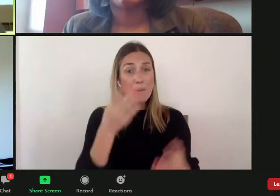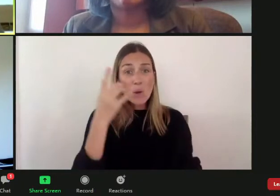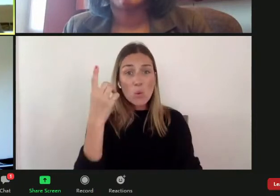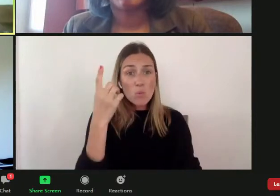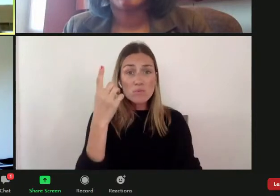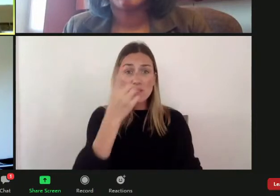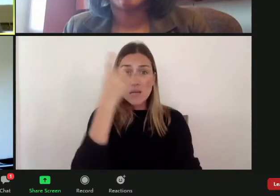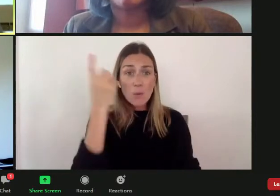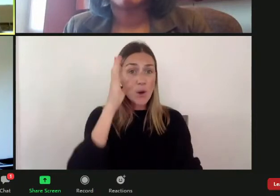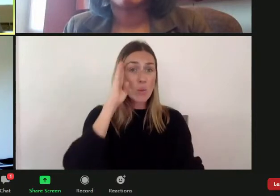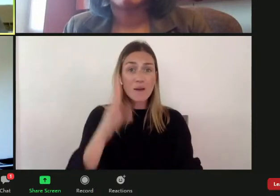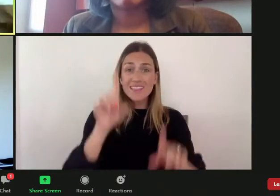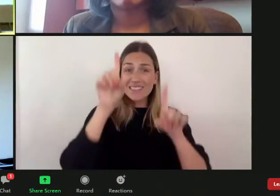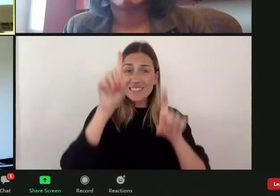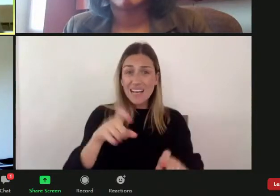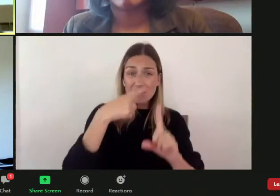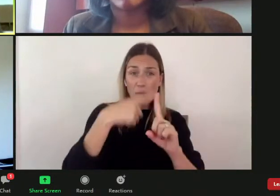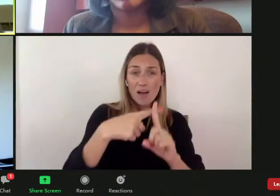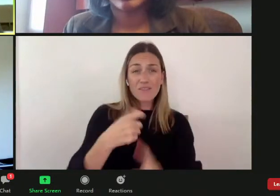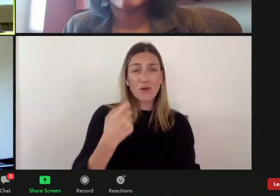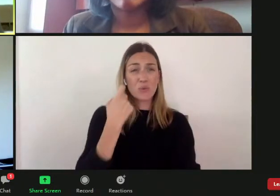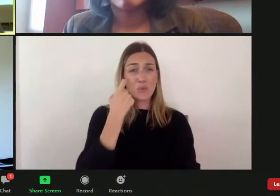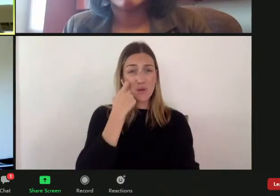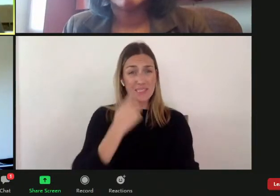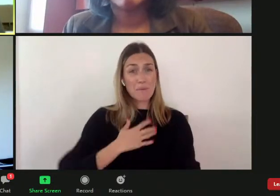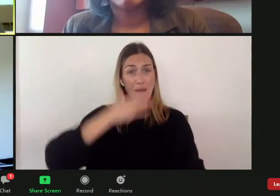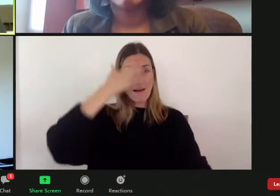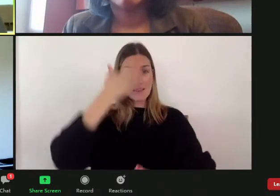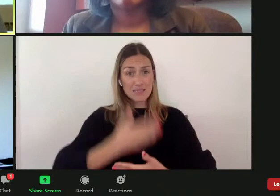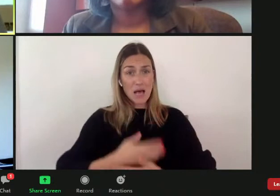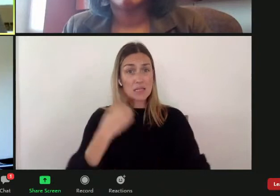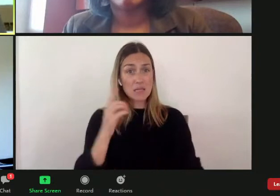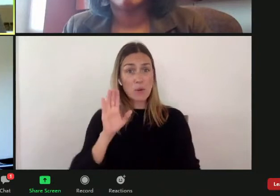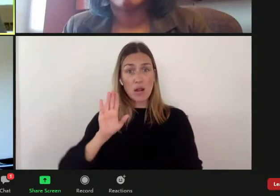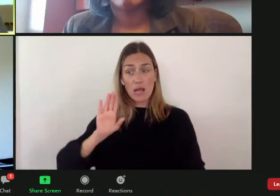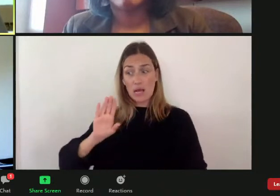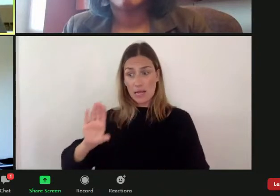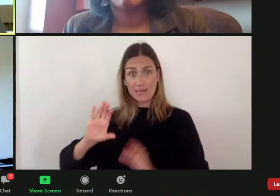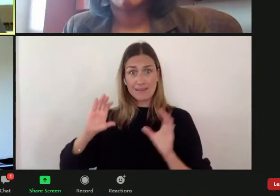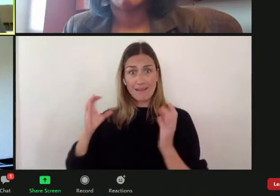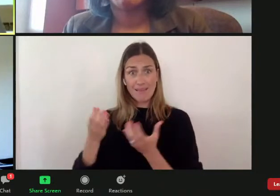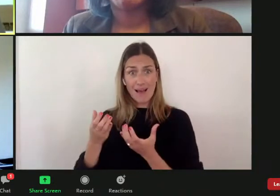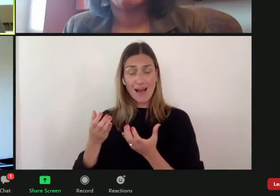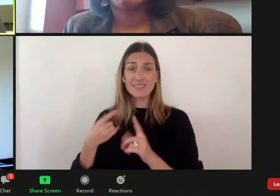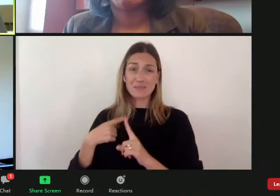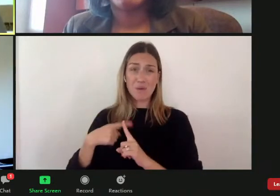positive. I just had my son, somebody in his class did, and I had him tested 3 times.